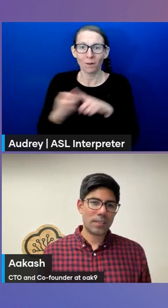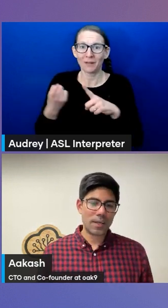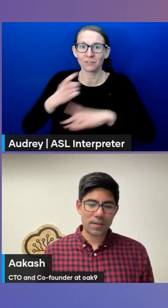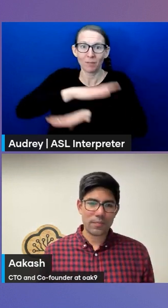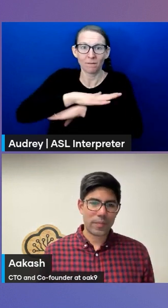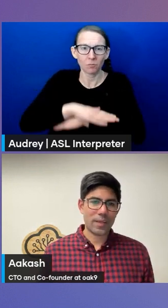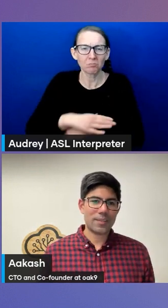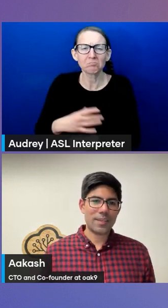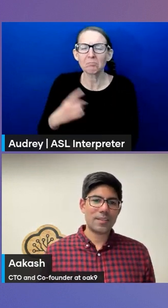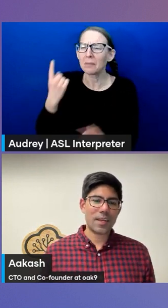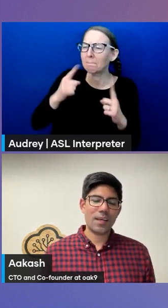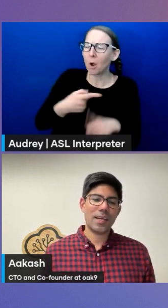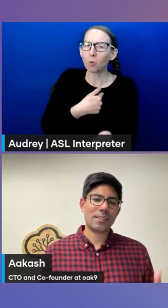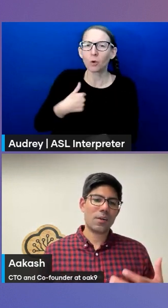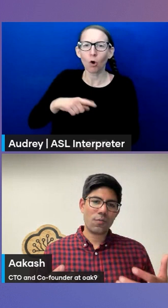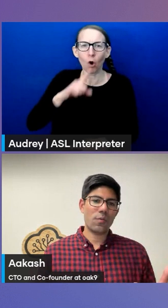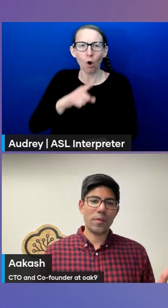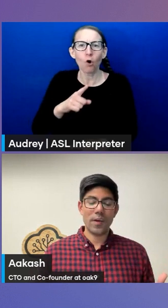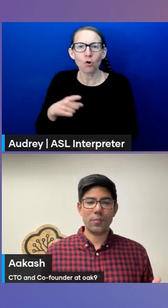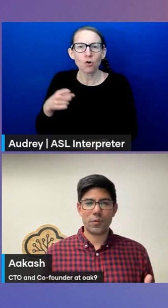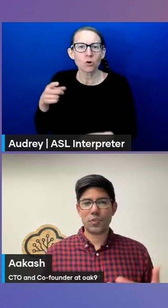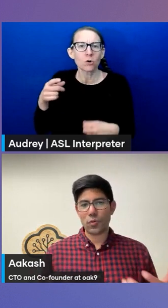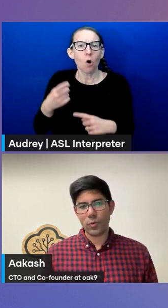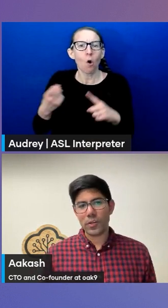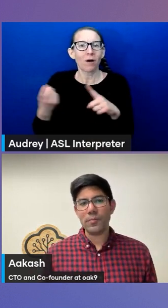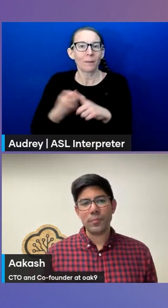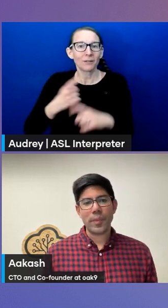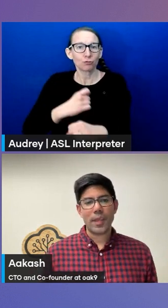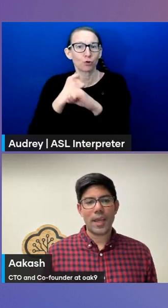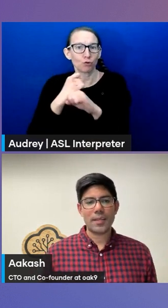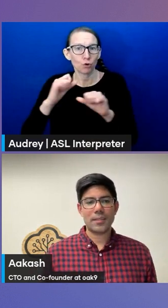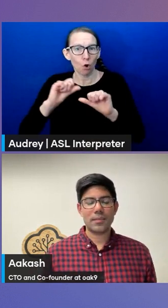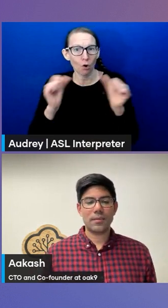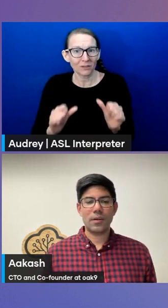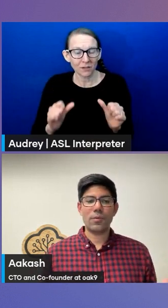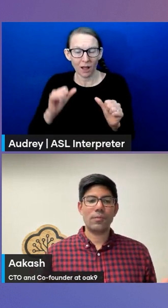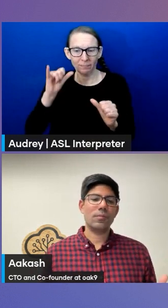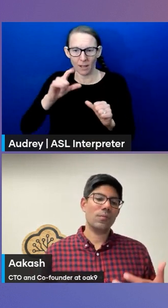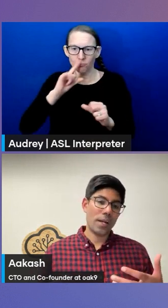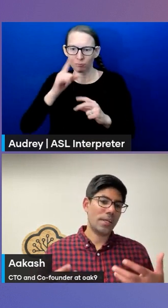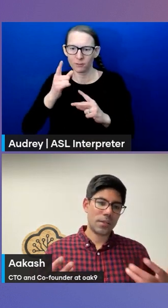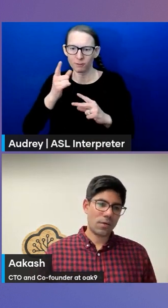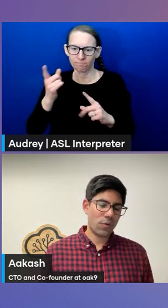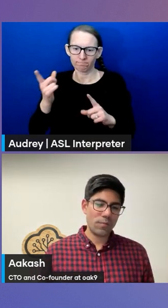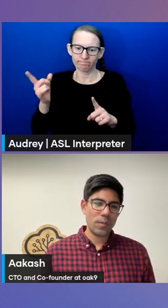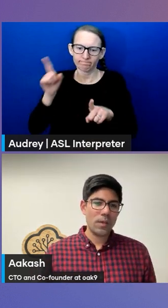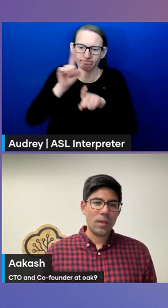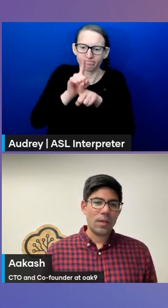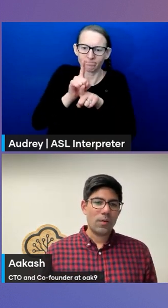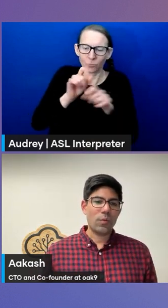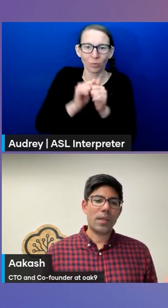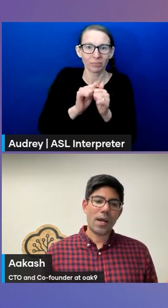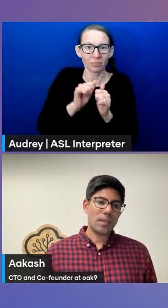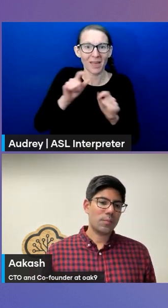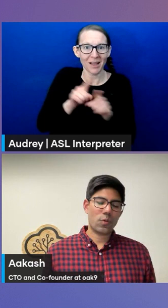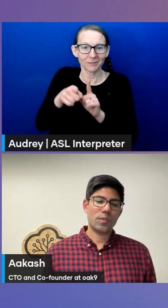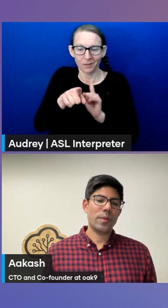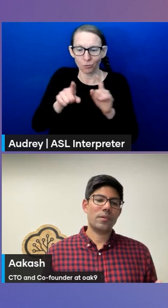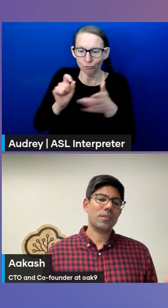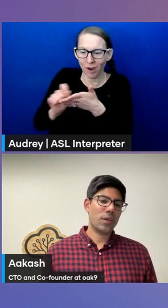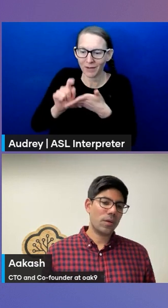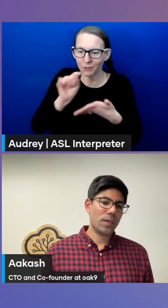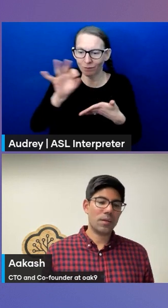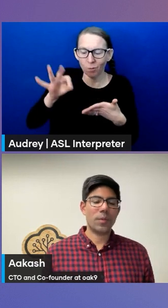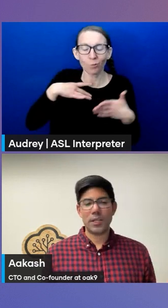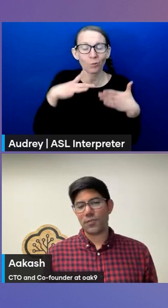security architect that sits on that Terraform developer's shoulder as they're writing Terraform. We guide them towards